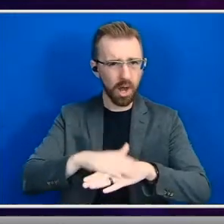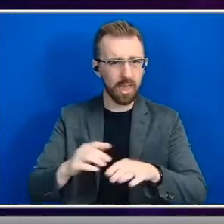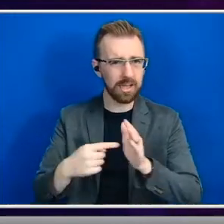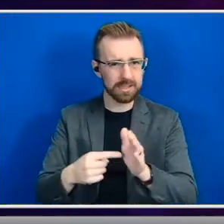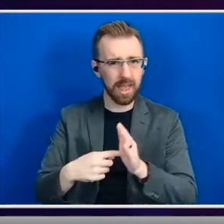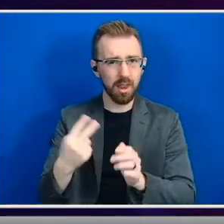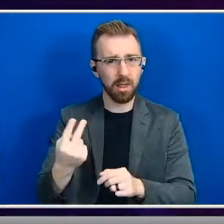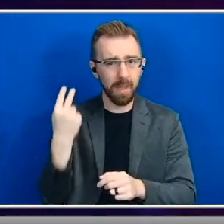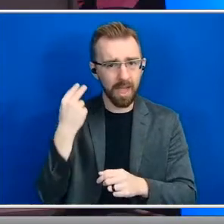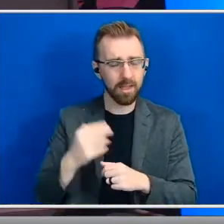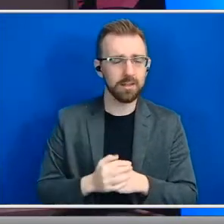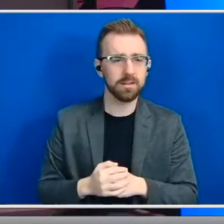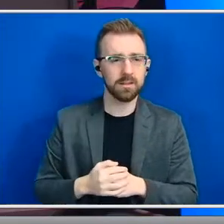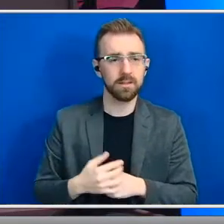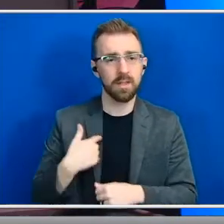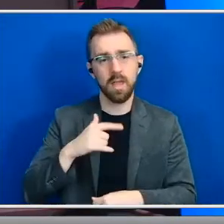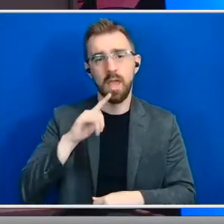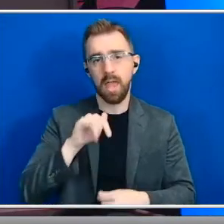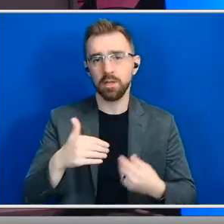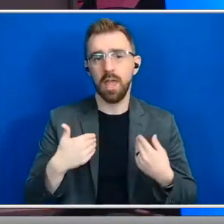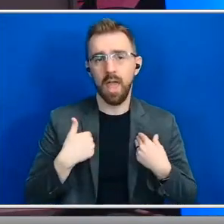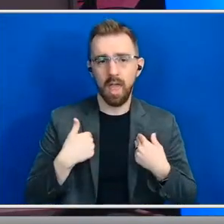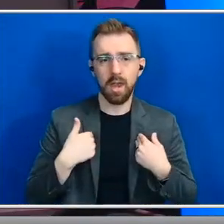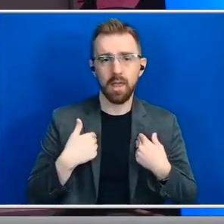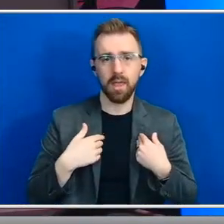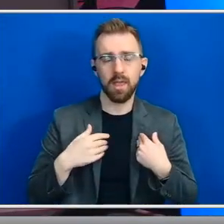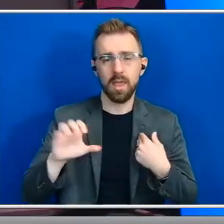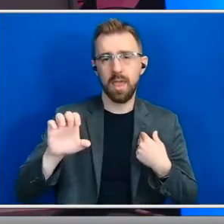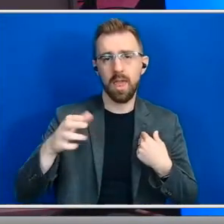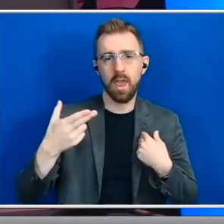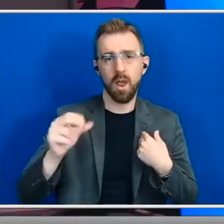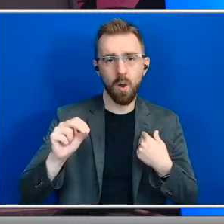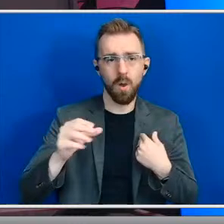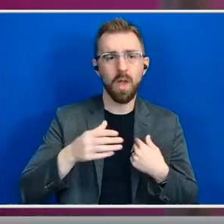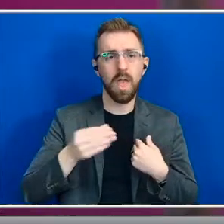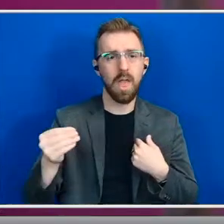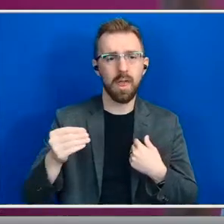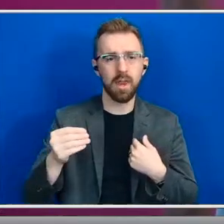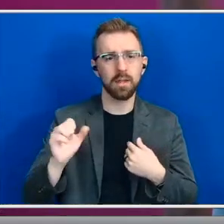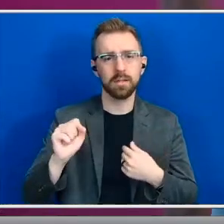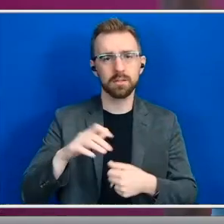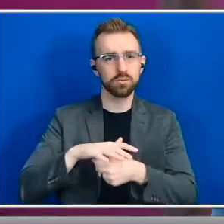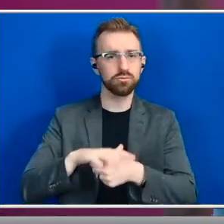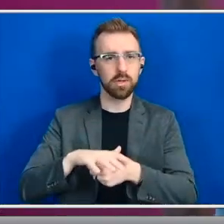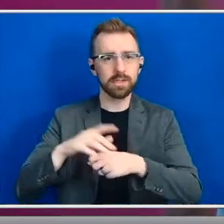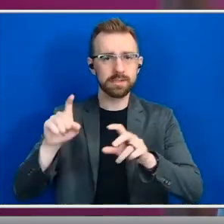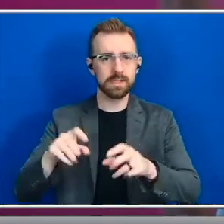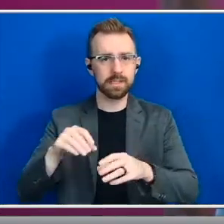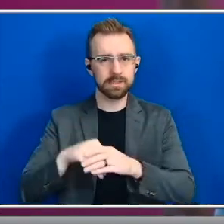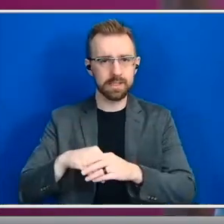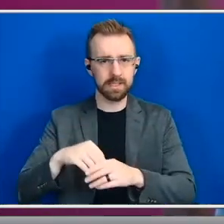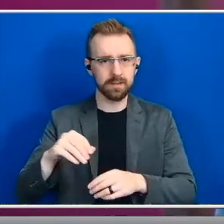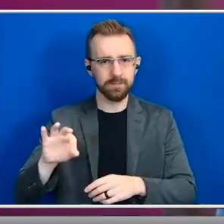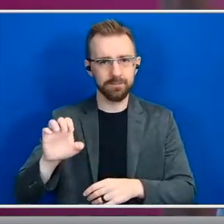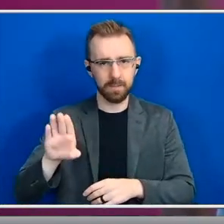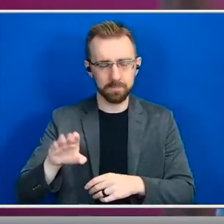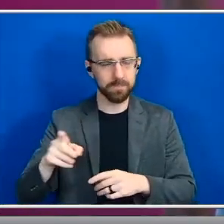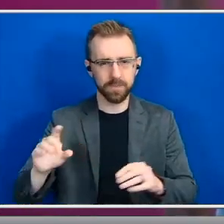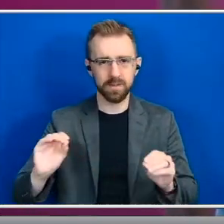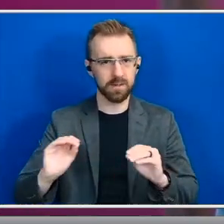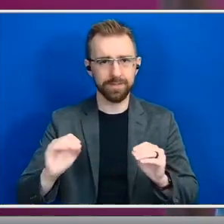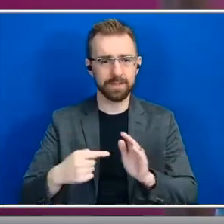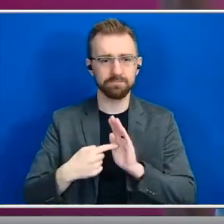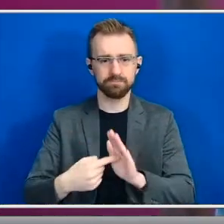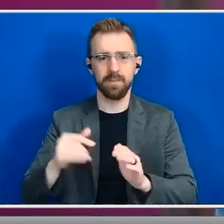I'd actually had an echo and a stress test in February, and there was nothing seen. At that point, they